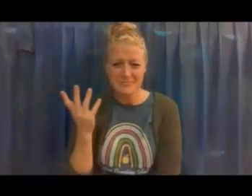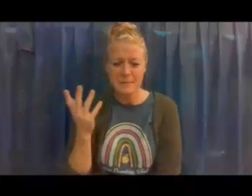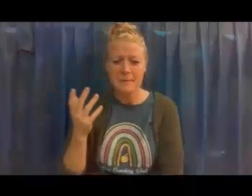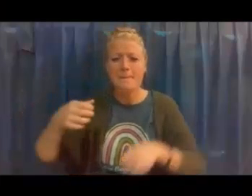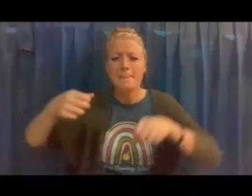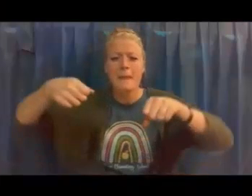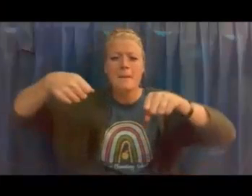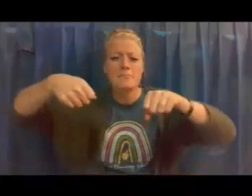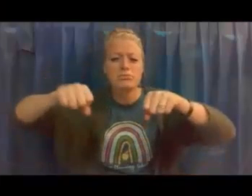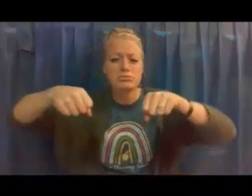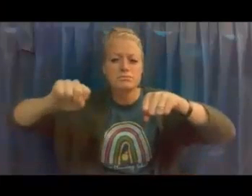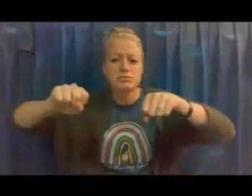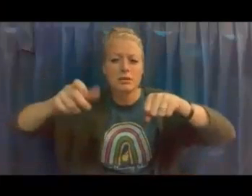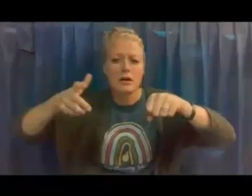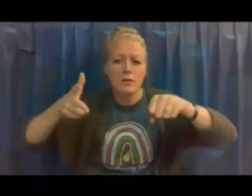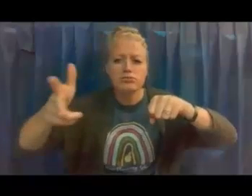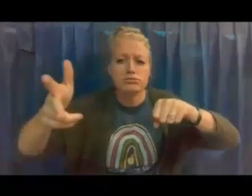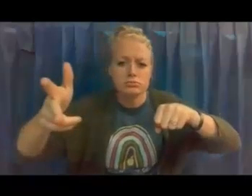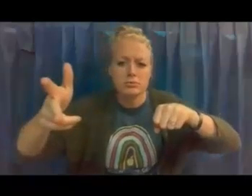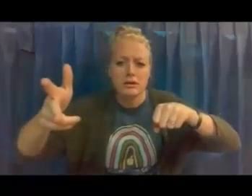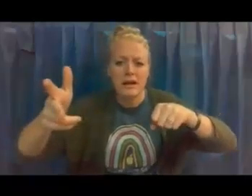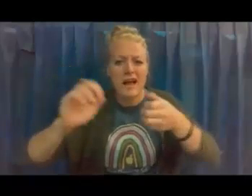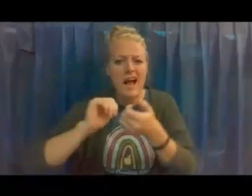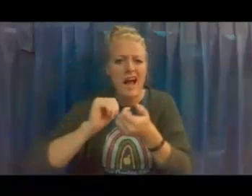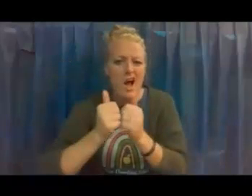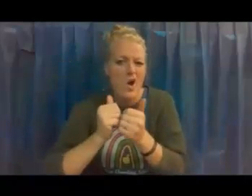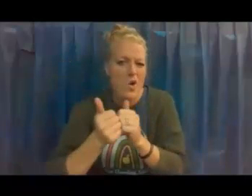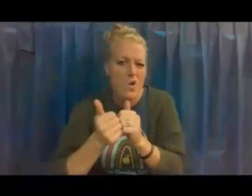You see all of this? What is it?